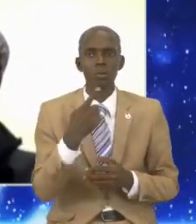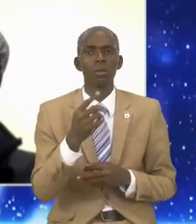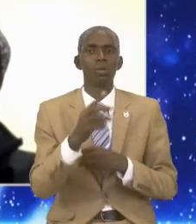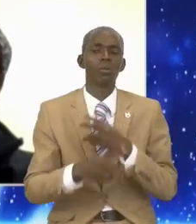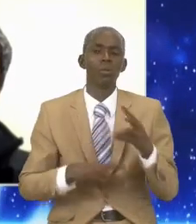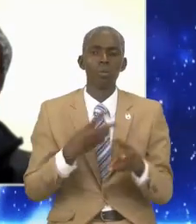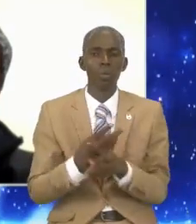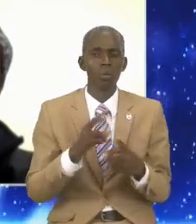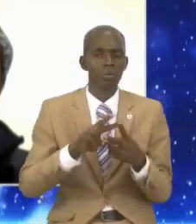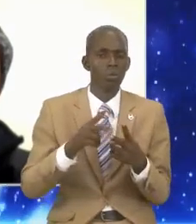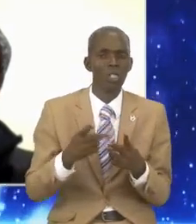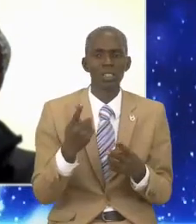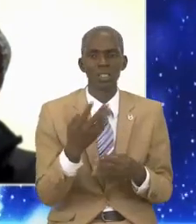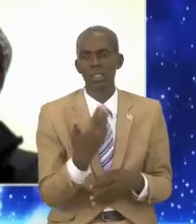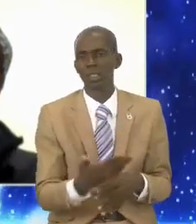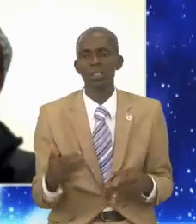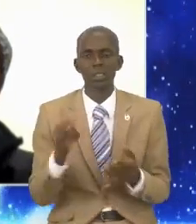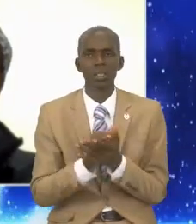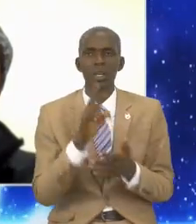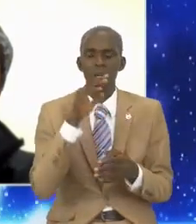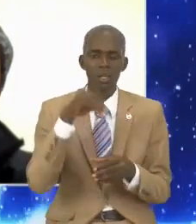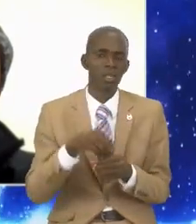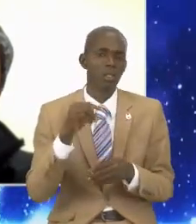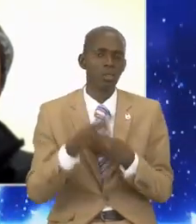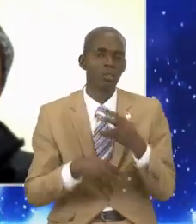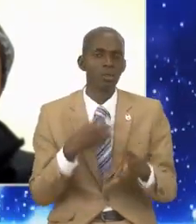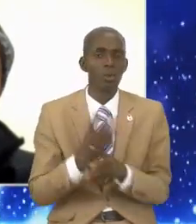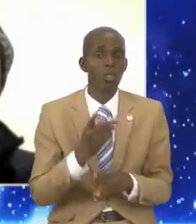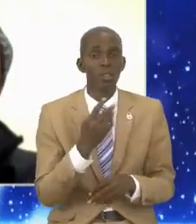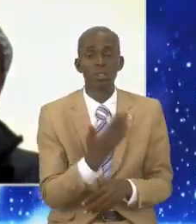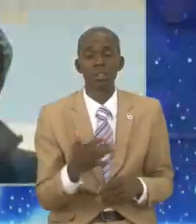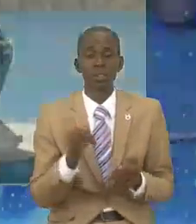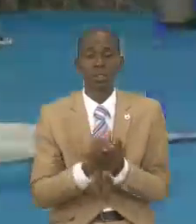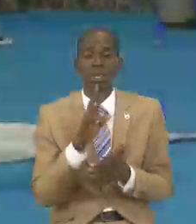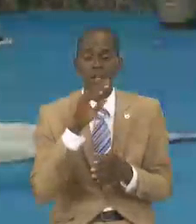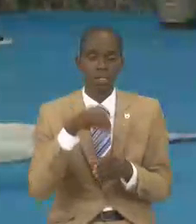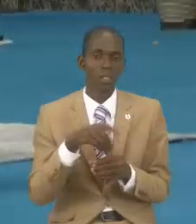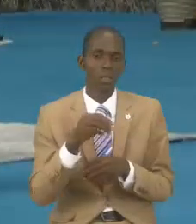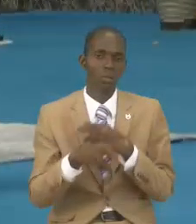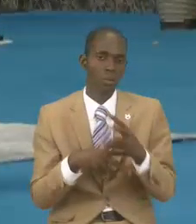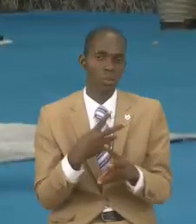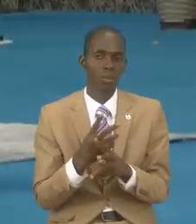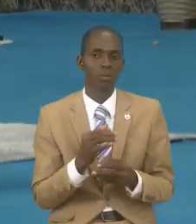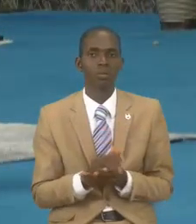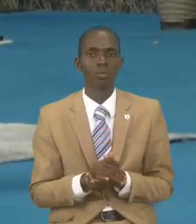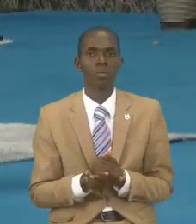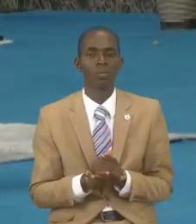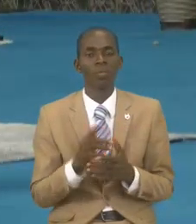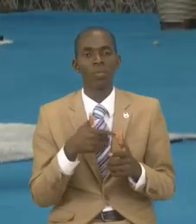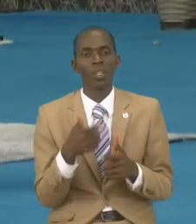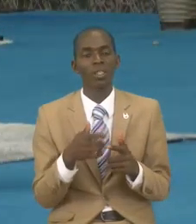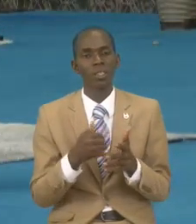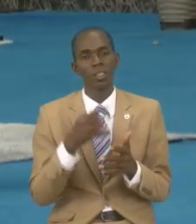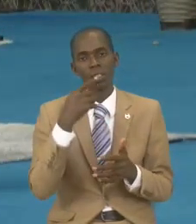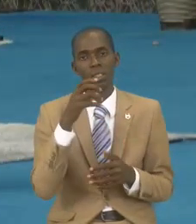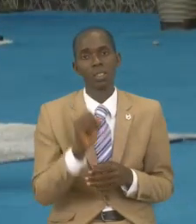that the things that are in the world, the things that are in the world. Then it says, if